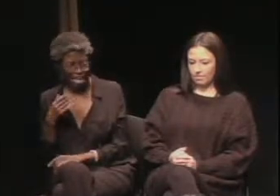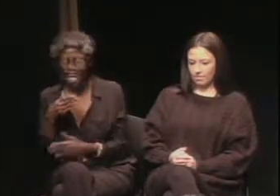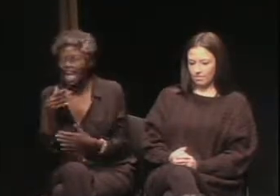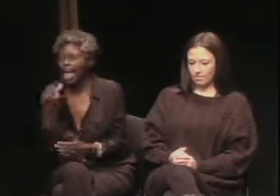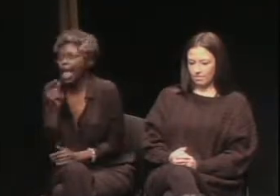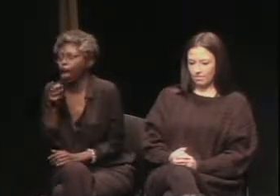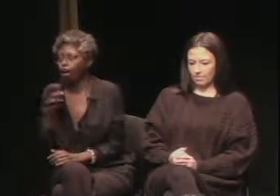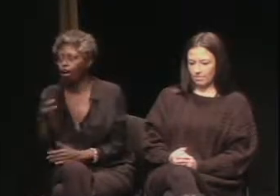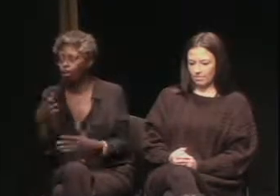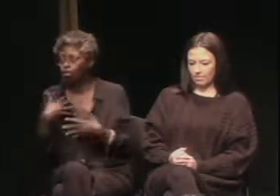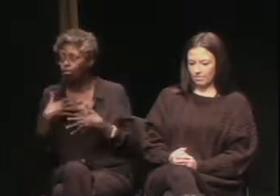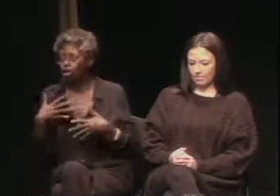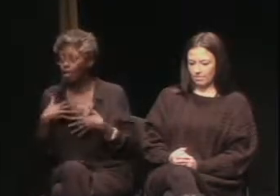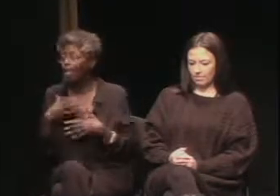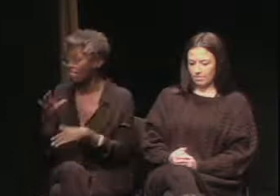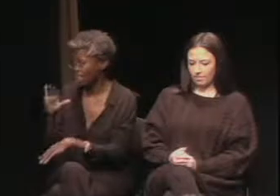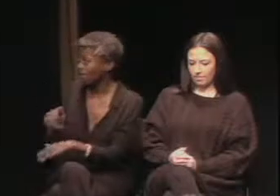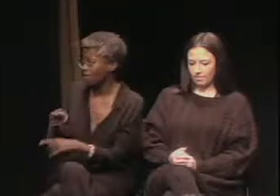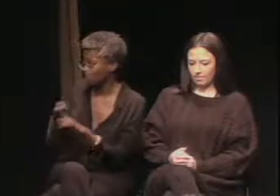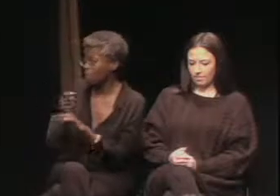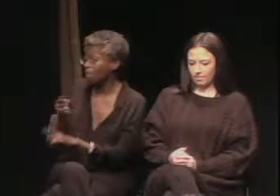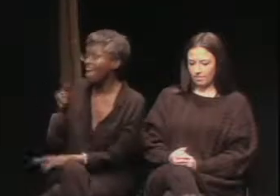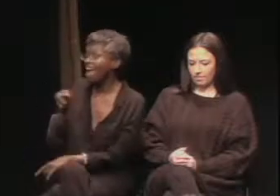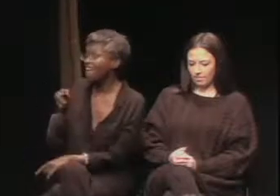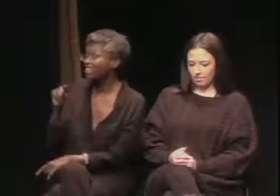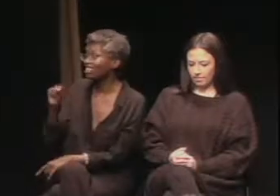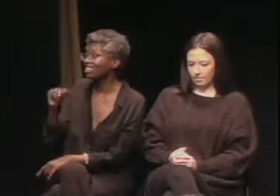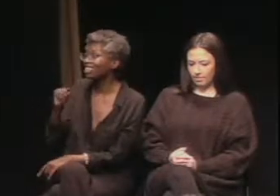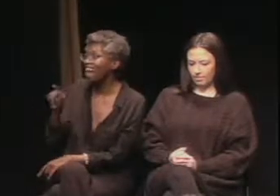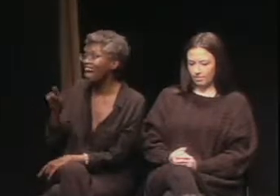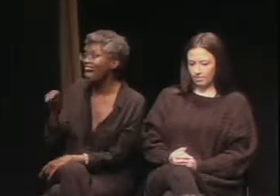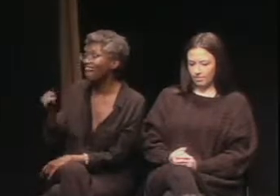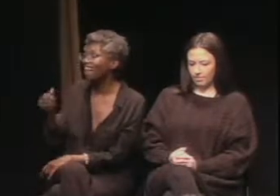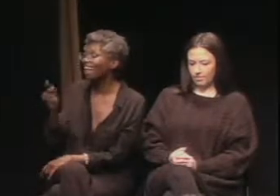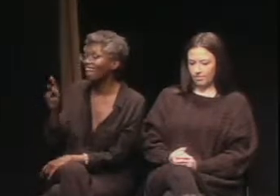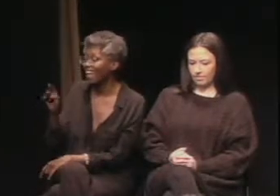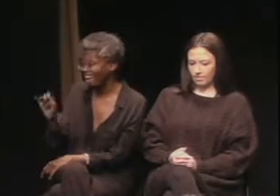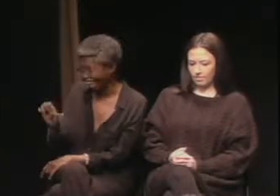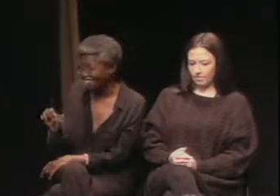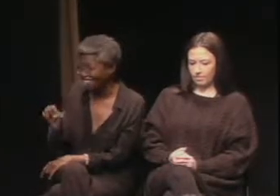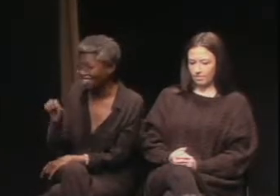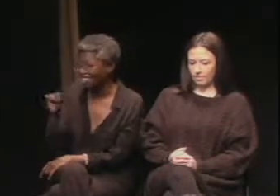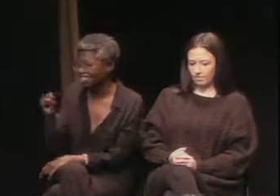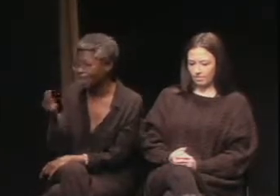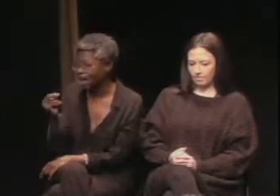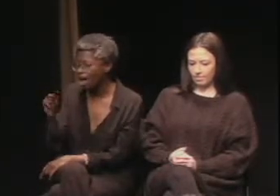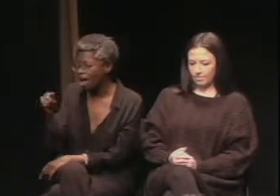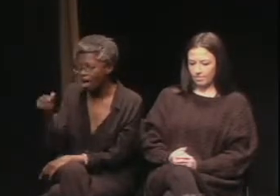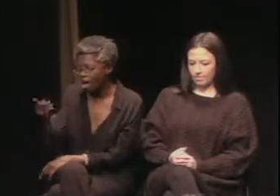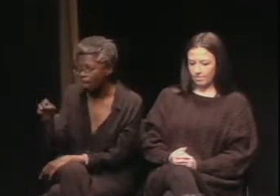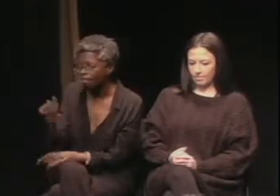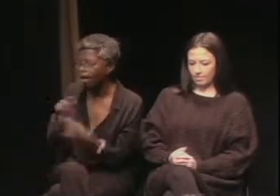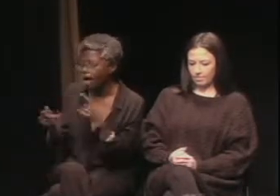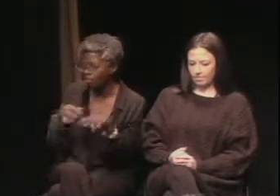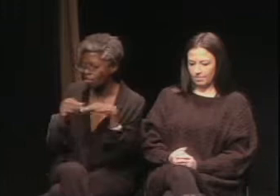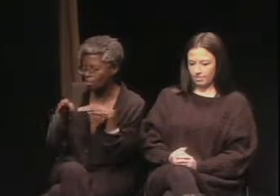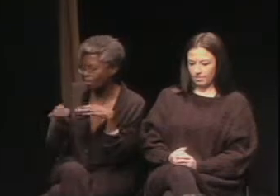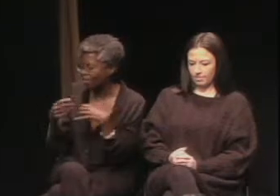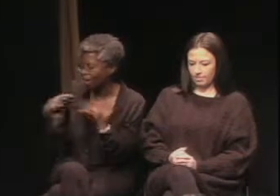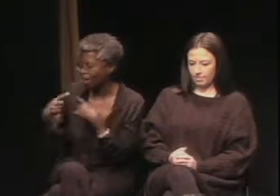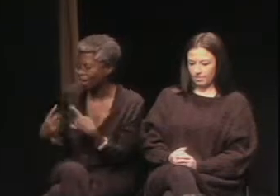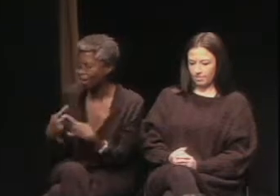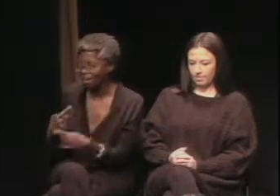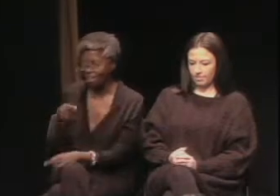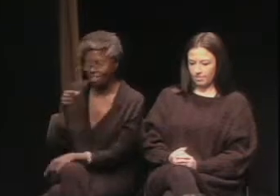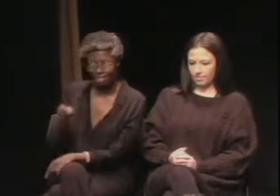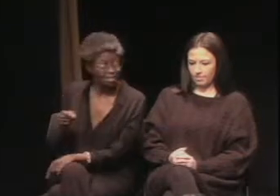Yeah, that's from Ntozake. Oh, yes. That's from Ntozake. Yes. Yeah, yes. And it's funny because this, I had to explain this to somebody before. I was like, there's these